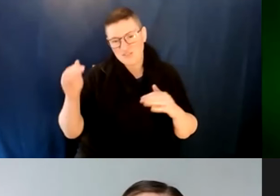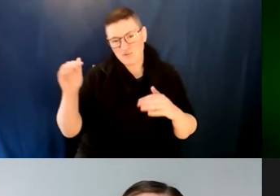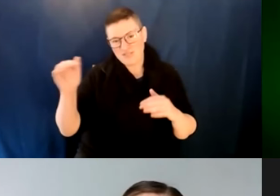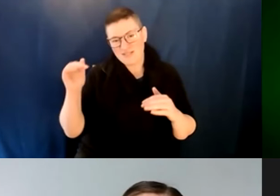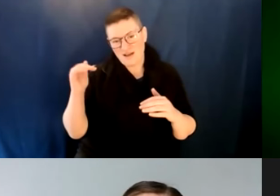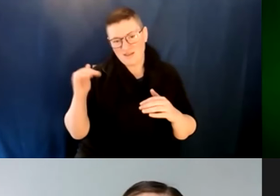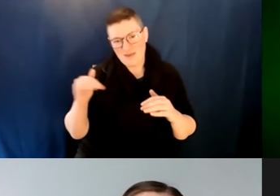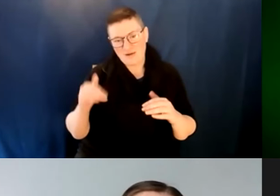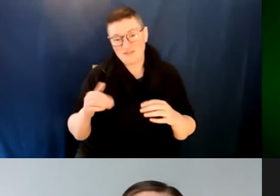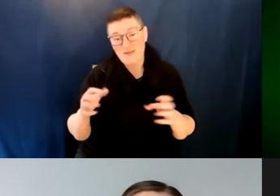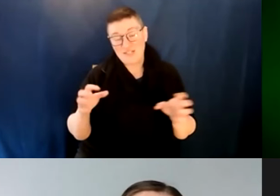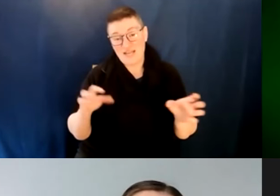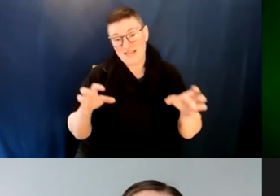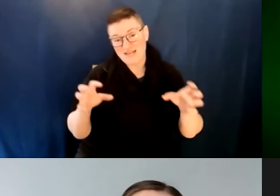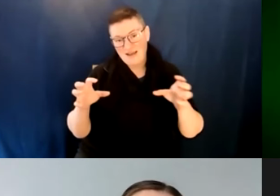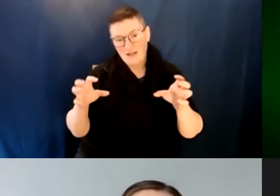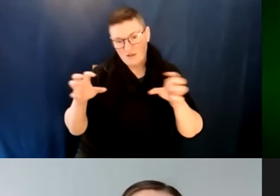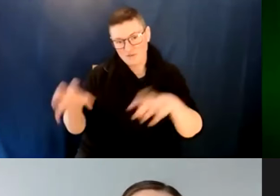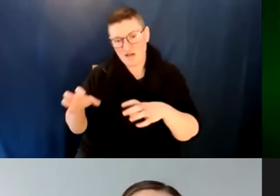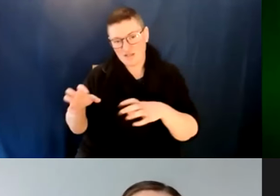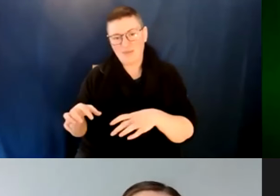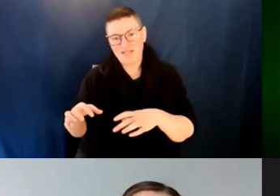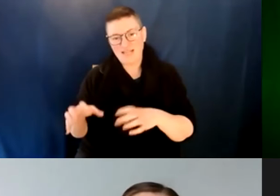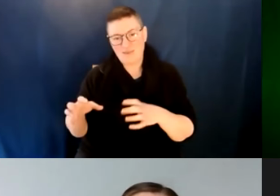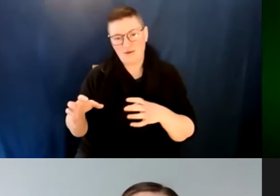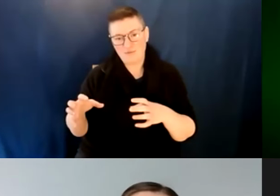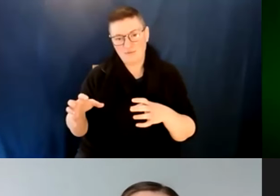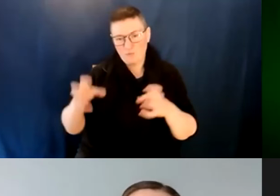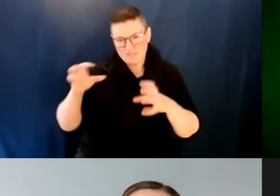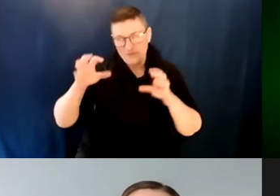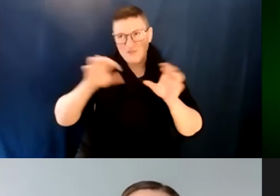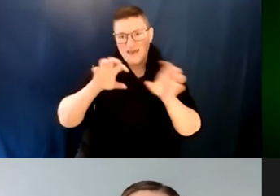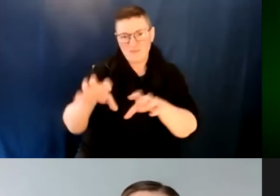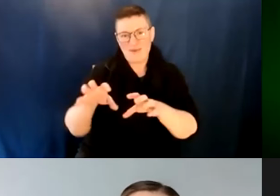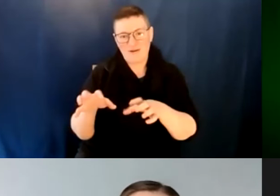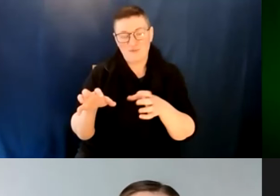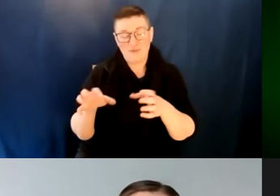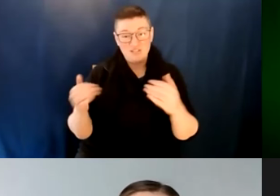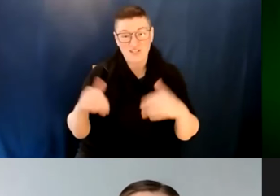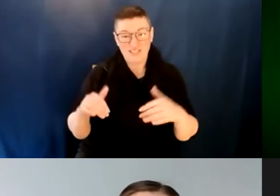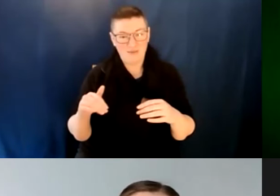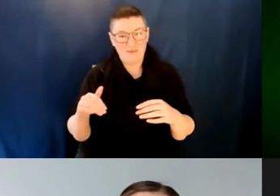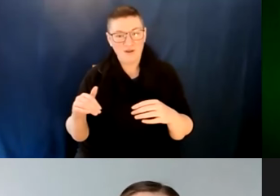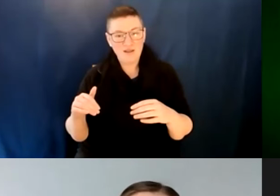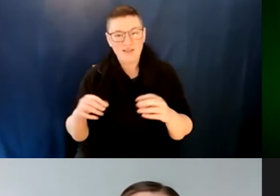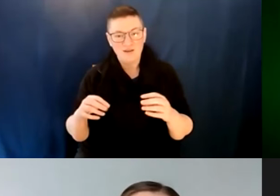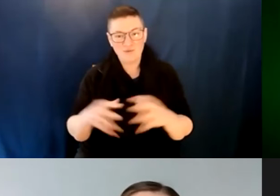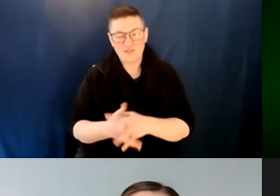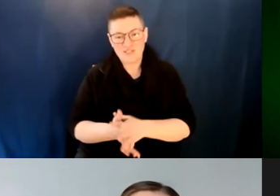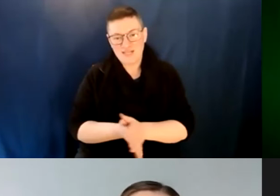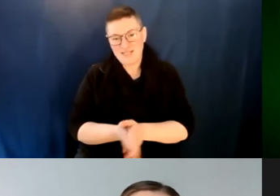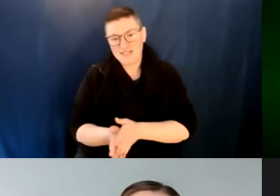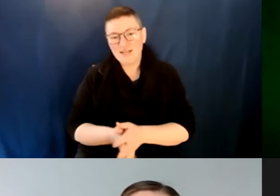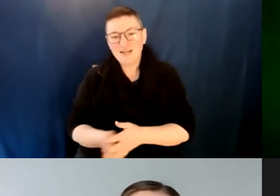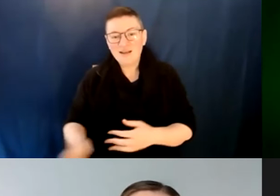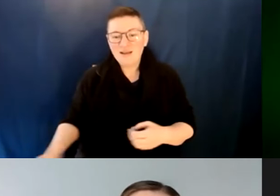kind of just present on the background information, and then I'll also talk a little bit at the end about, like, once you have the background information, I'll talk a little bit about the research